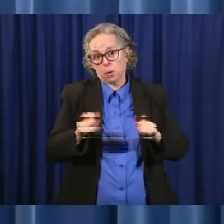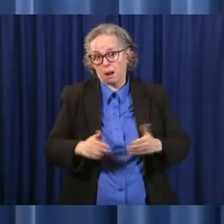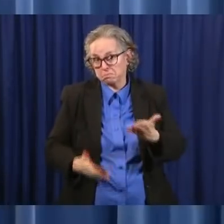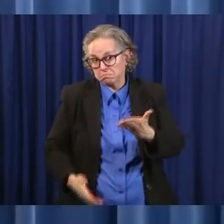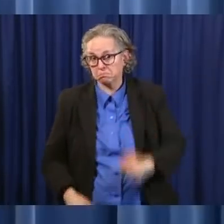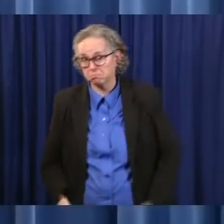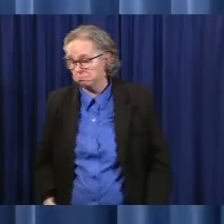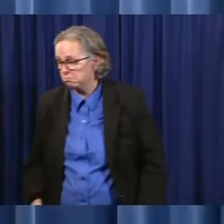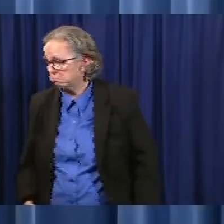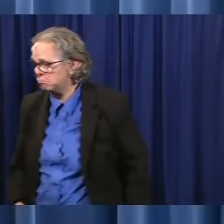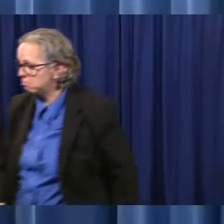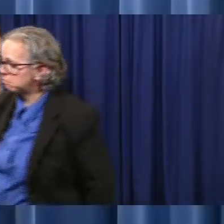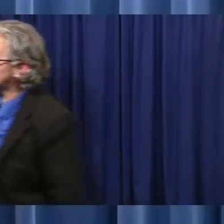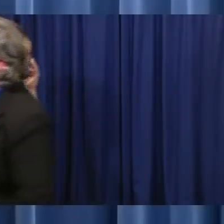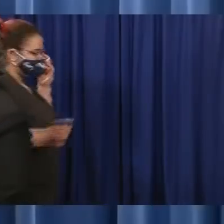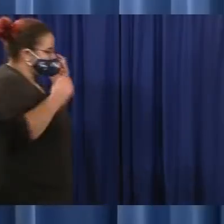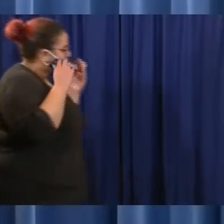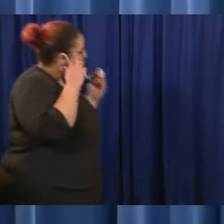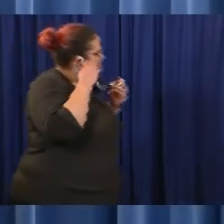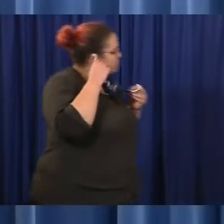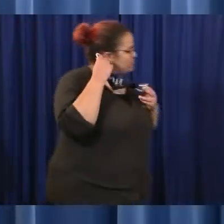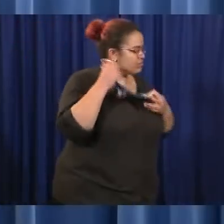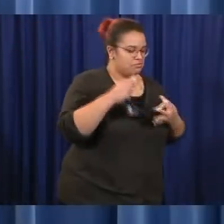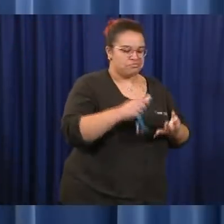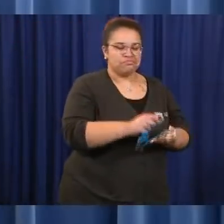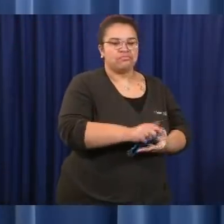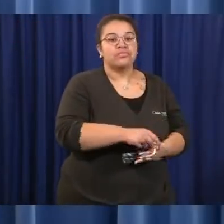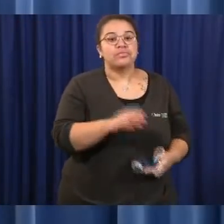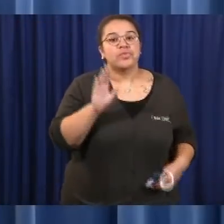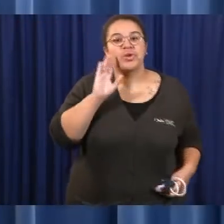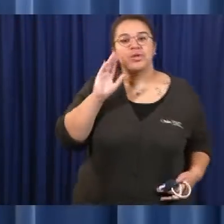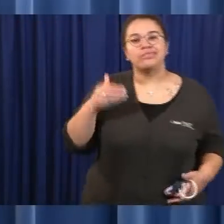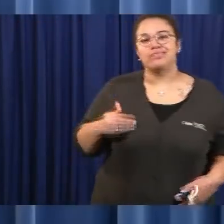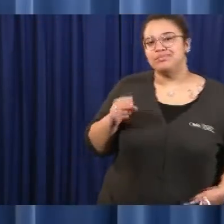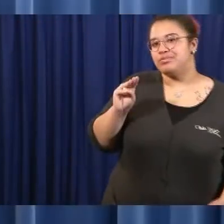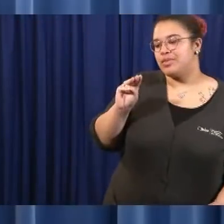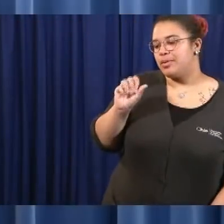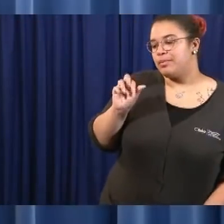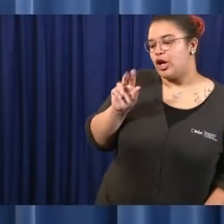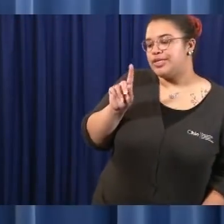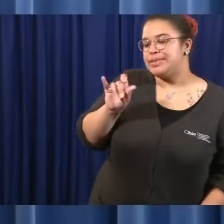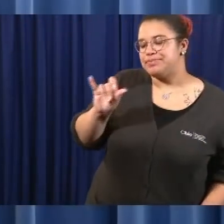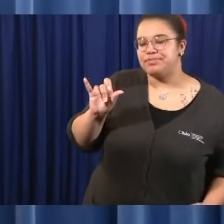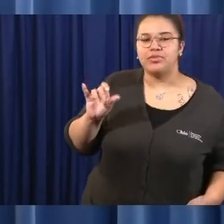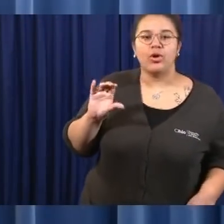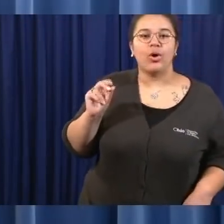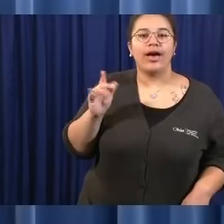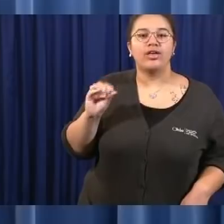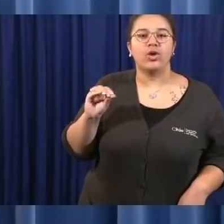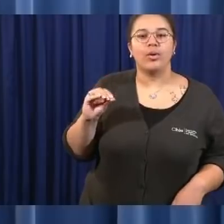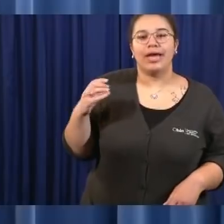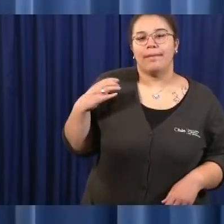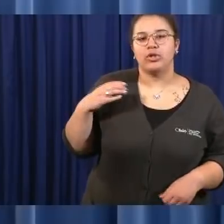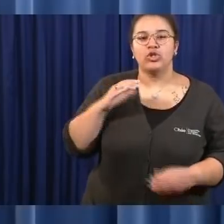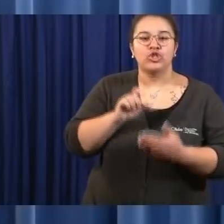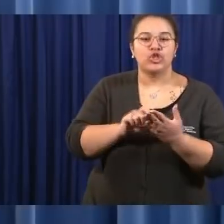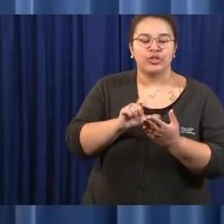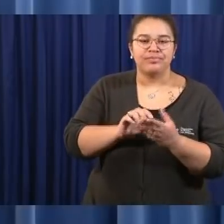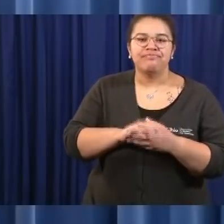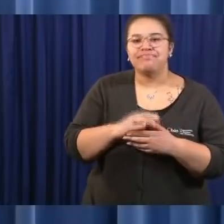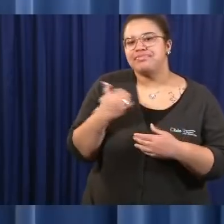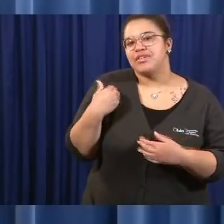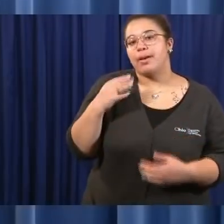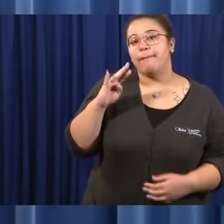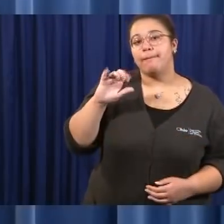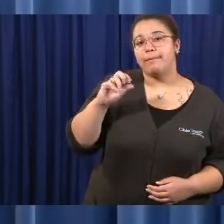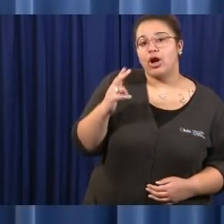Good afternoon, Governor. Marty Schladen, Ohio Capital Journal. In March, Congress increased federal